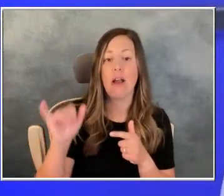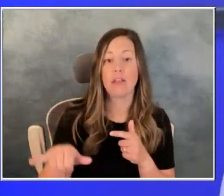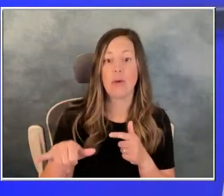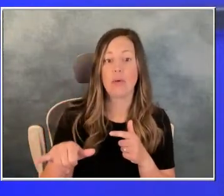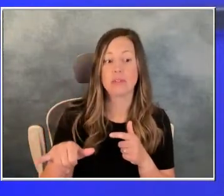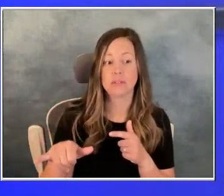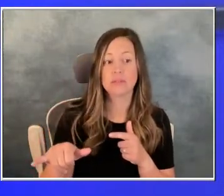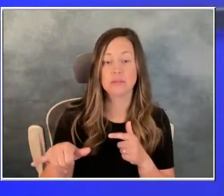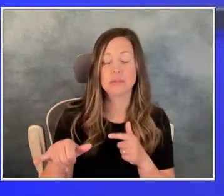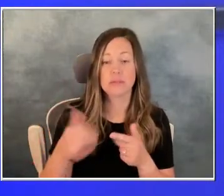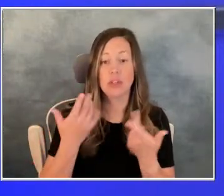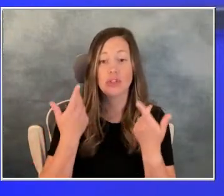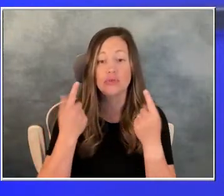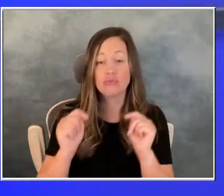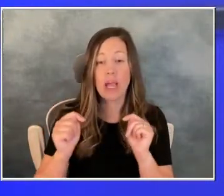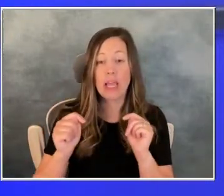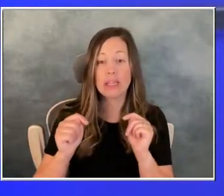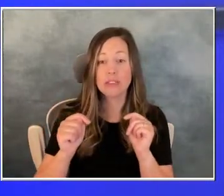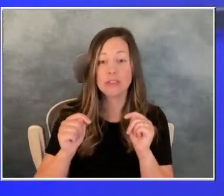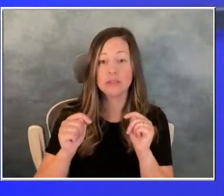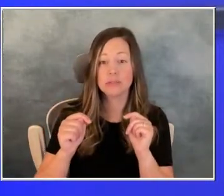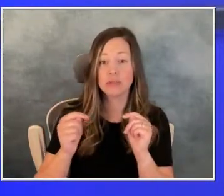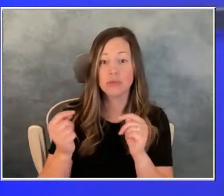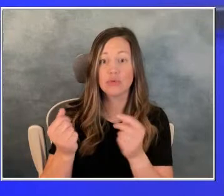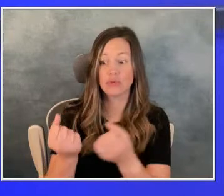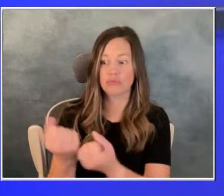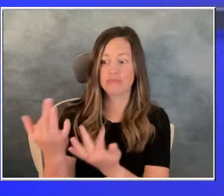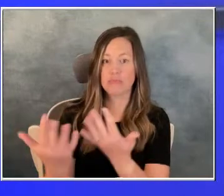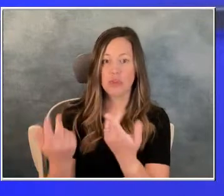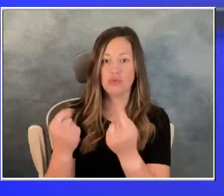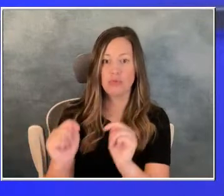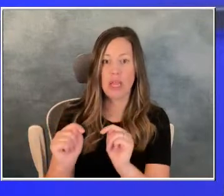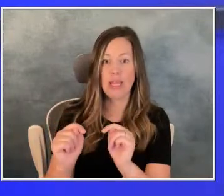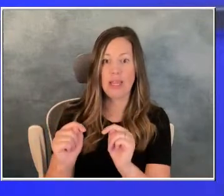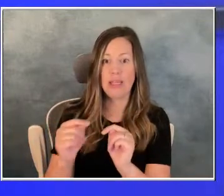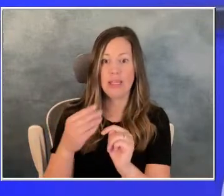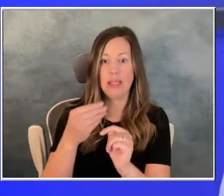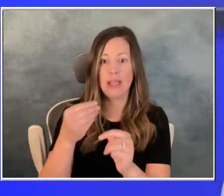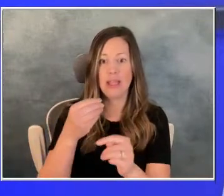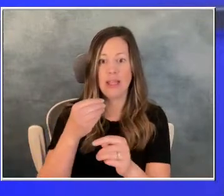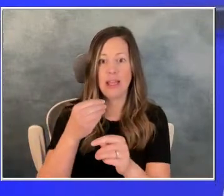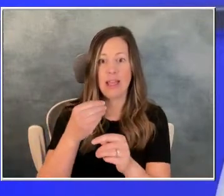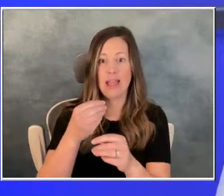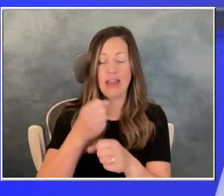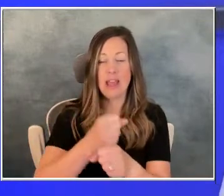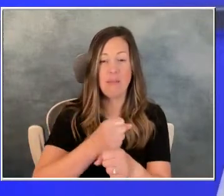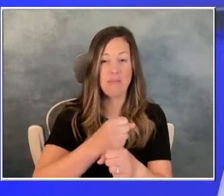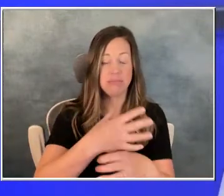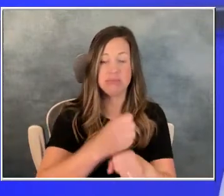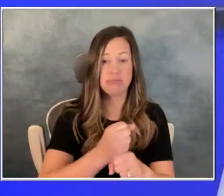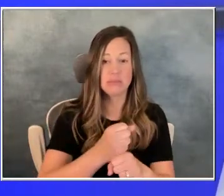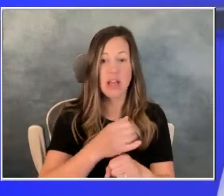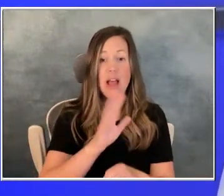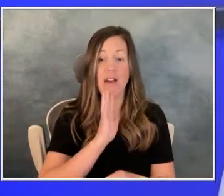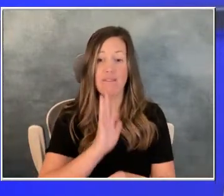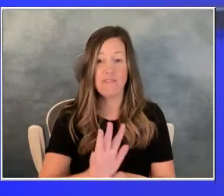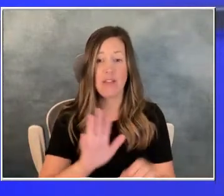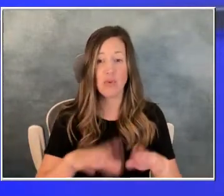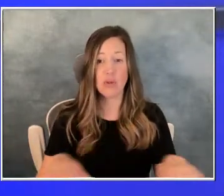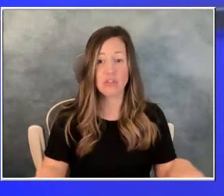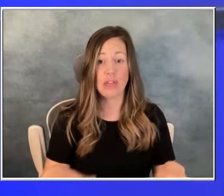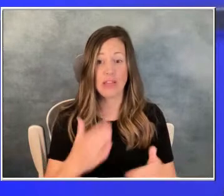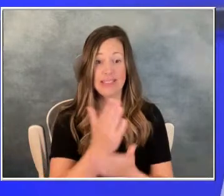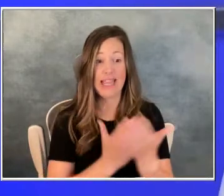it, and it blew off a 5-year-old child's hand. And it was a real complete blown hand where